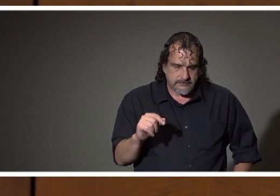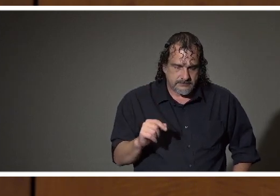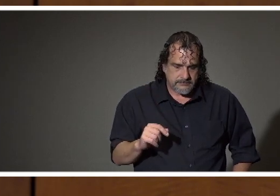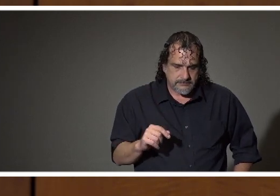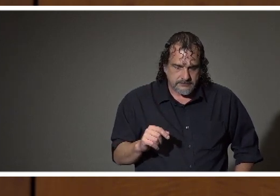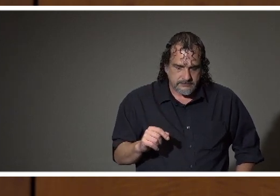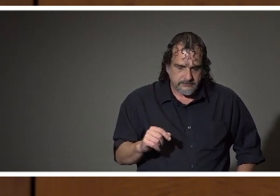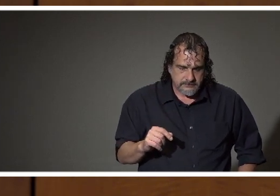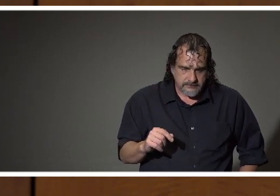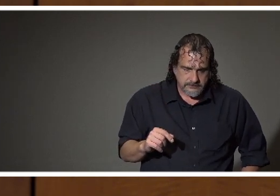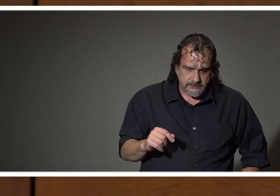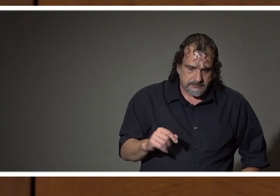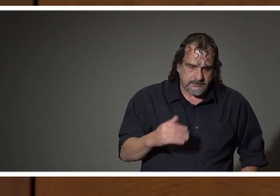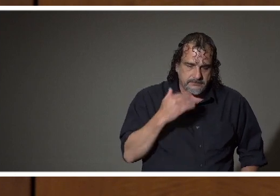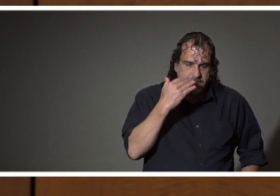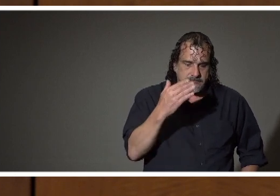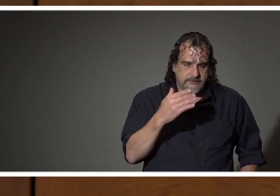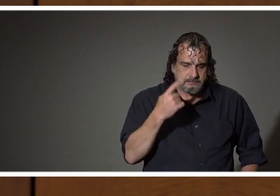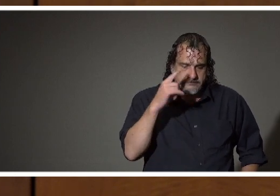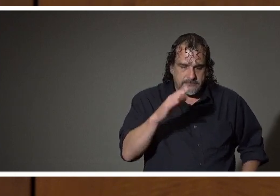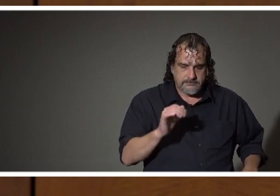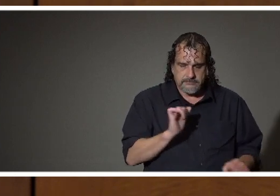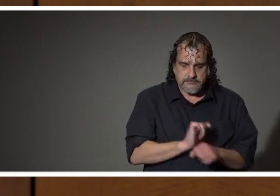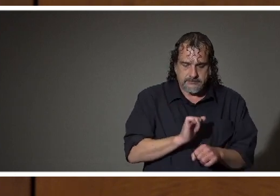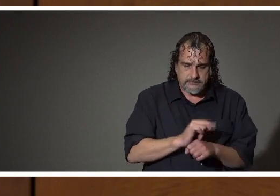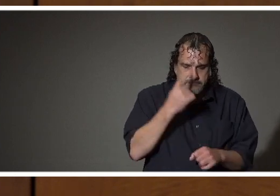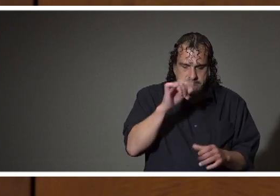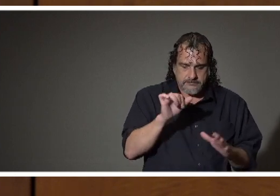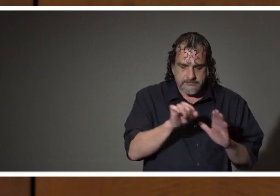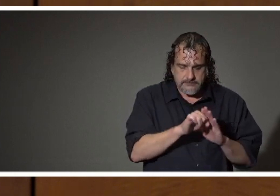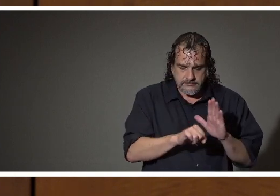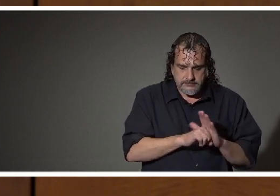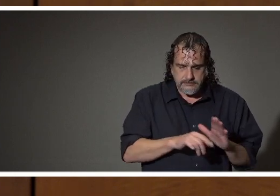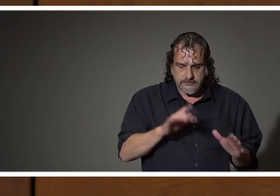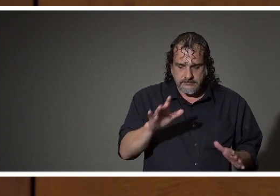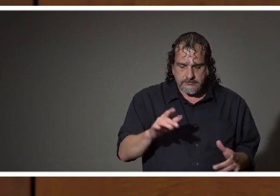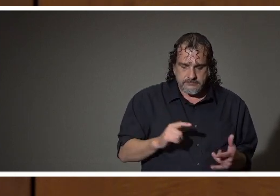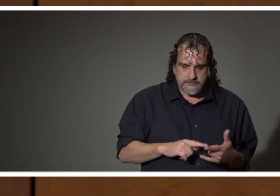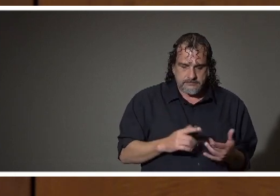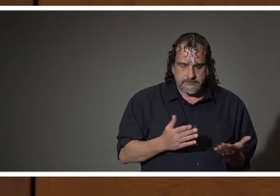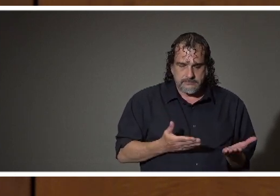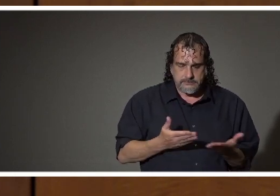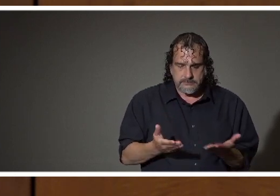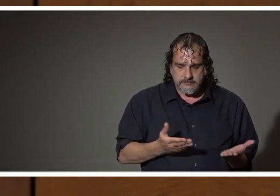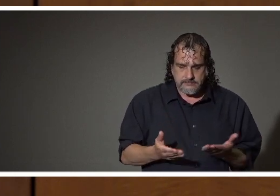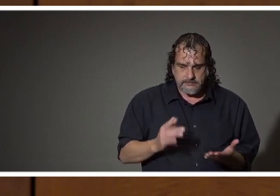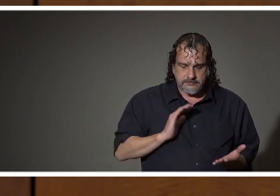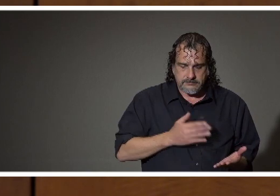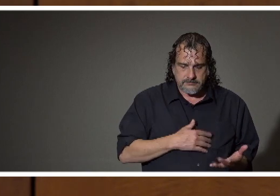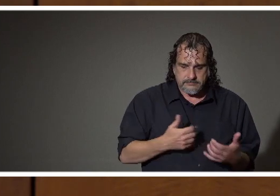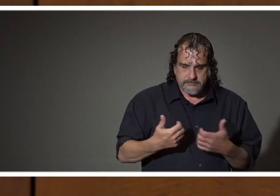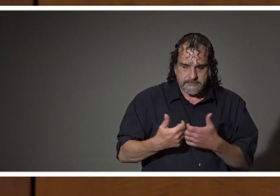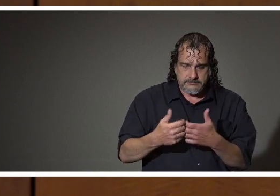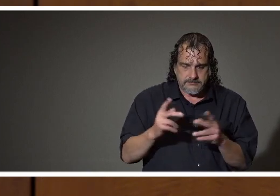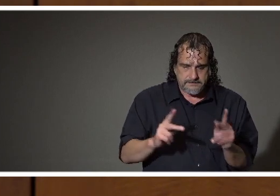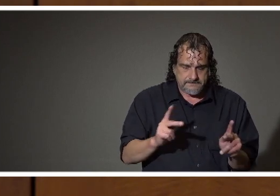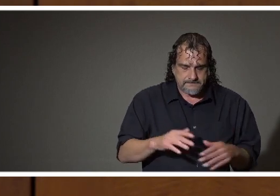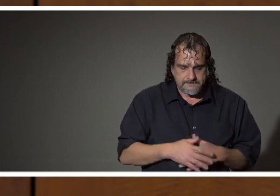loves it. Tiffany, thank you for your service to our state, and thank you for your service to our fellow